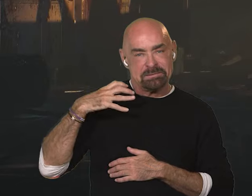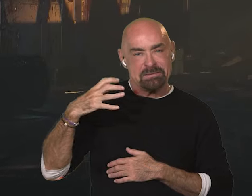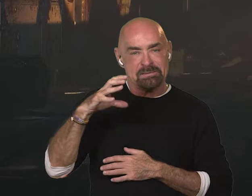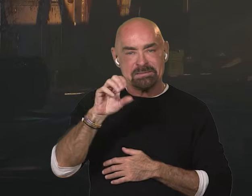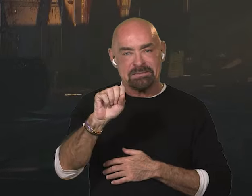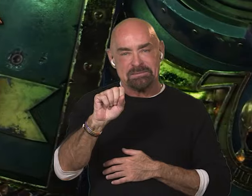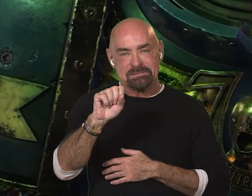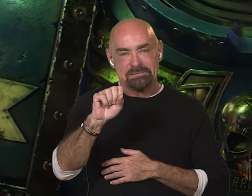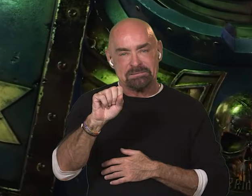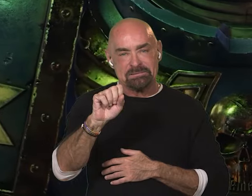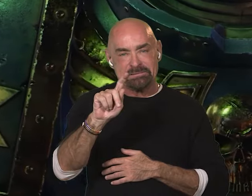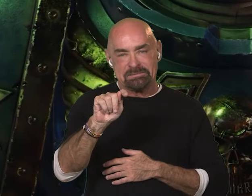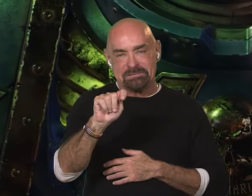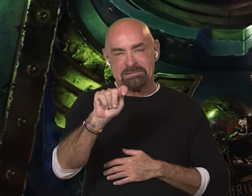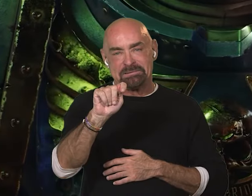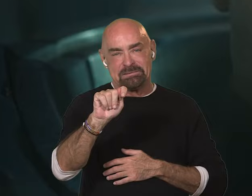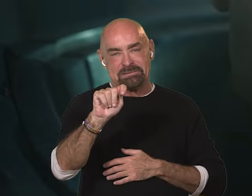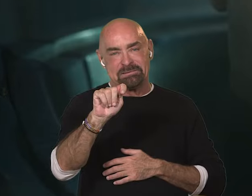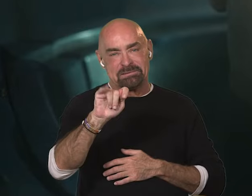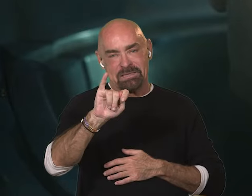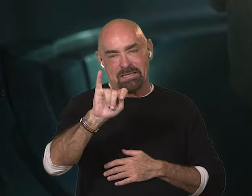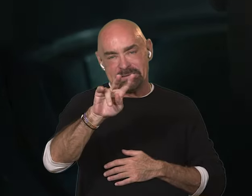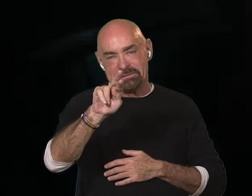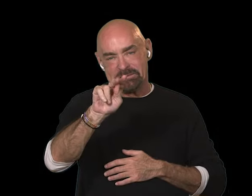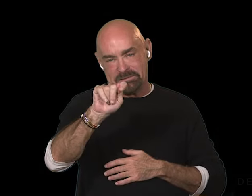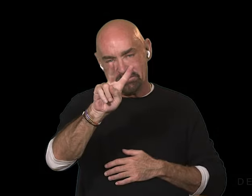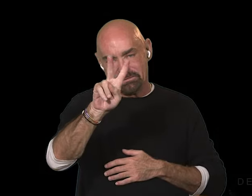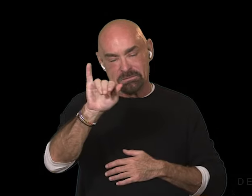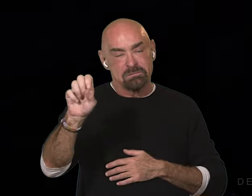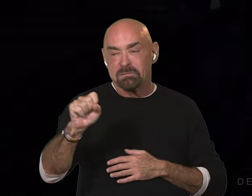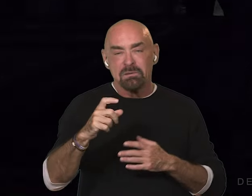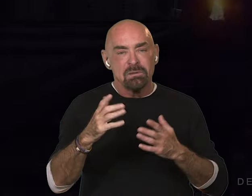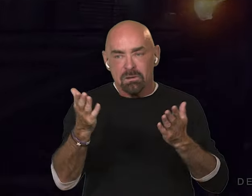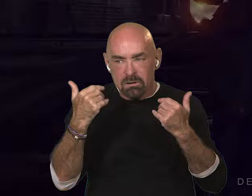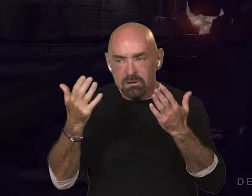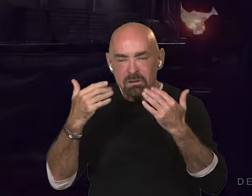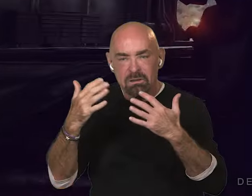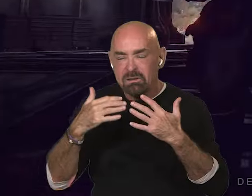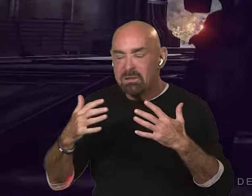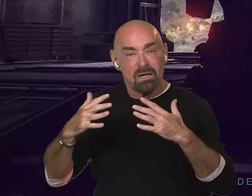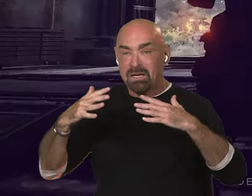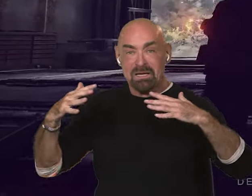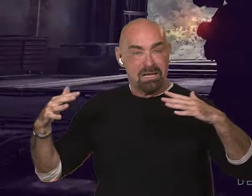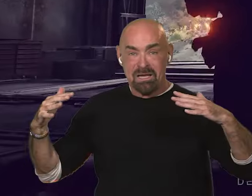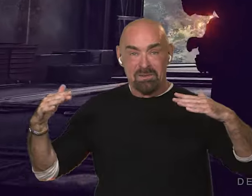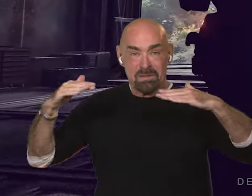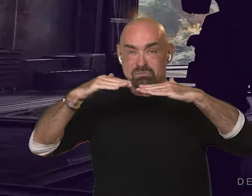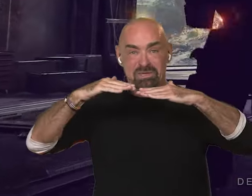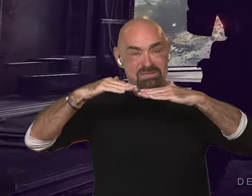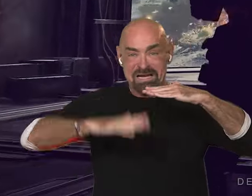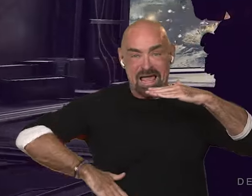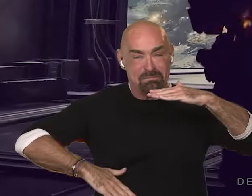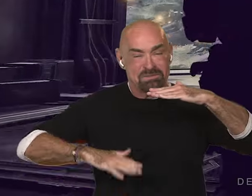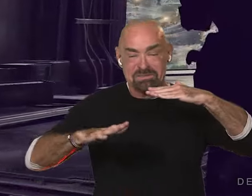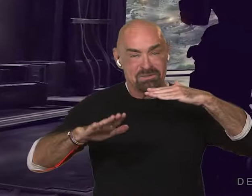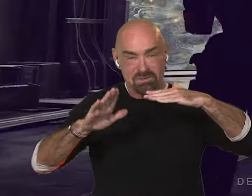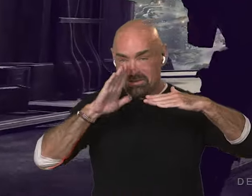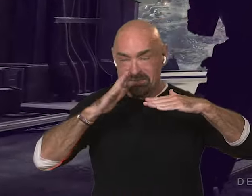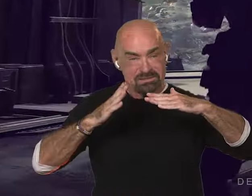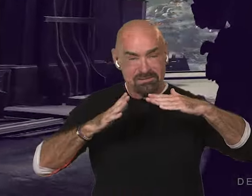Titus, voiced by Clive Standen of Vikings fame. Delta Wing, report. The spores collapsed the